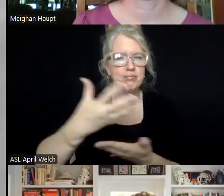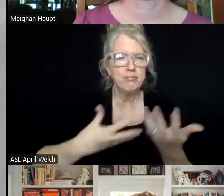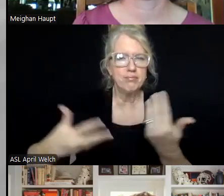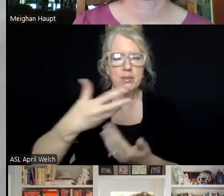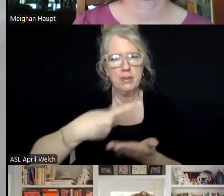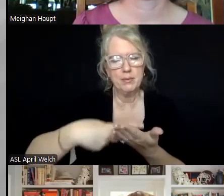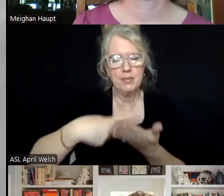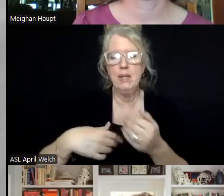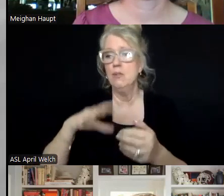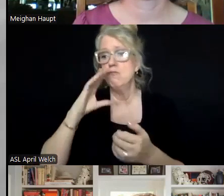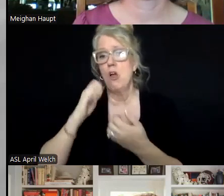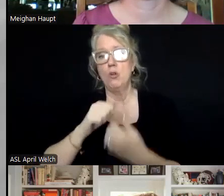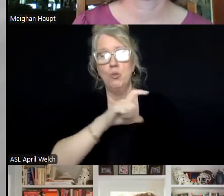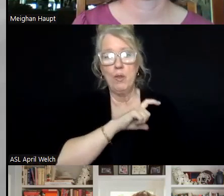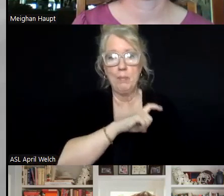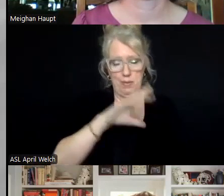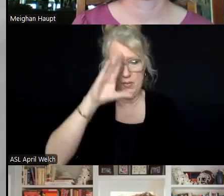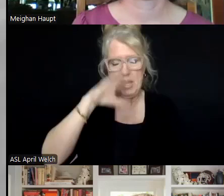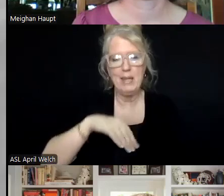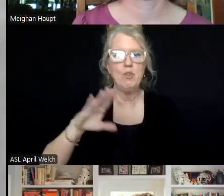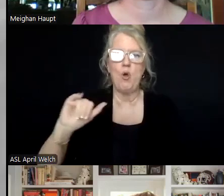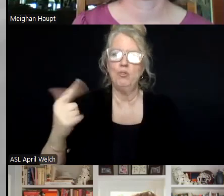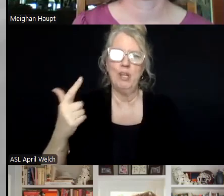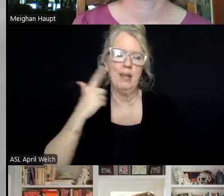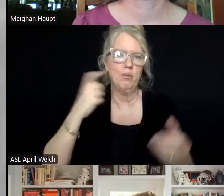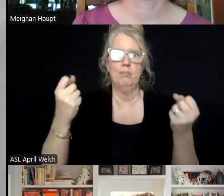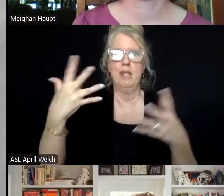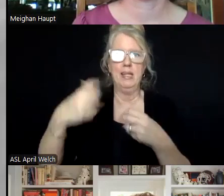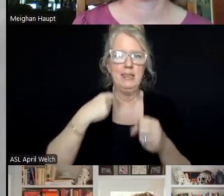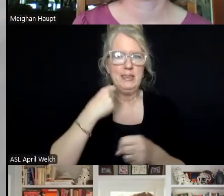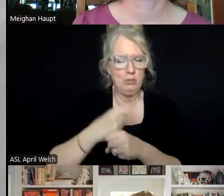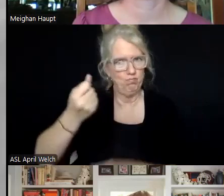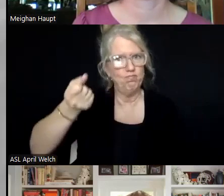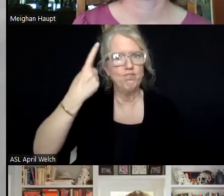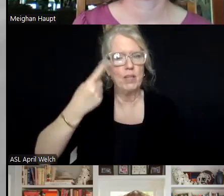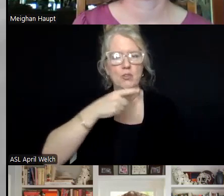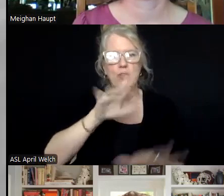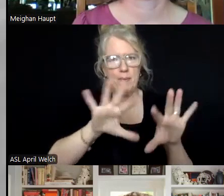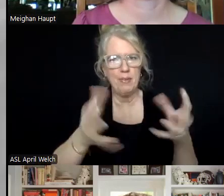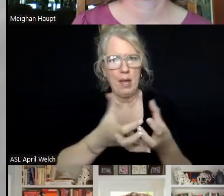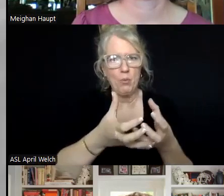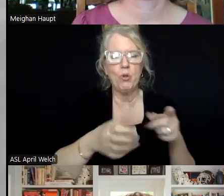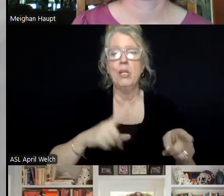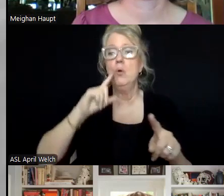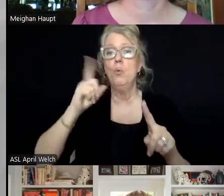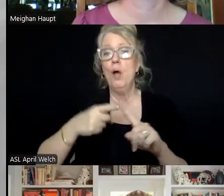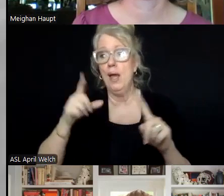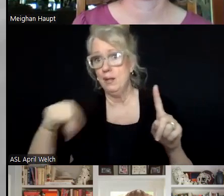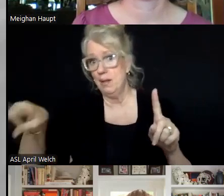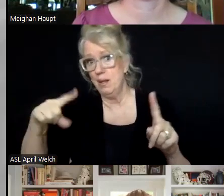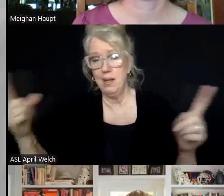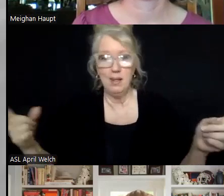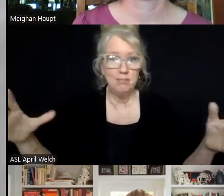to law enforcement, they know Byrne JAG. They've known it for years. They understand that world. And when you can start to connect the two, I